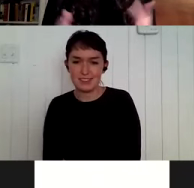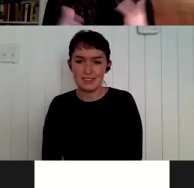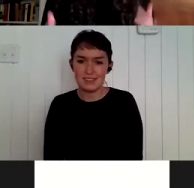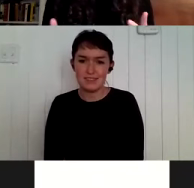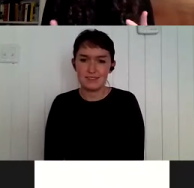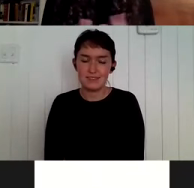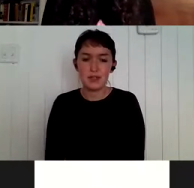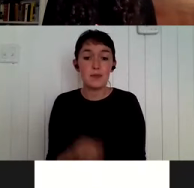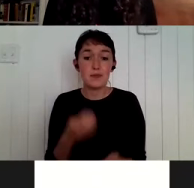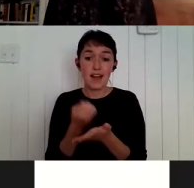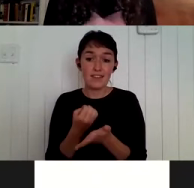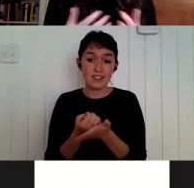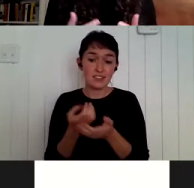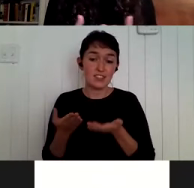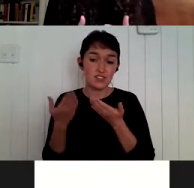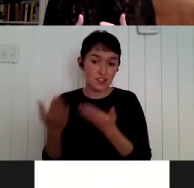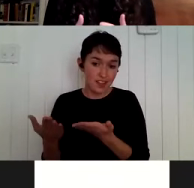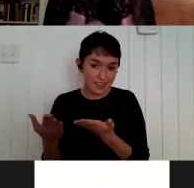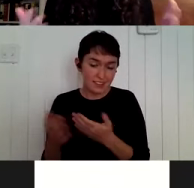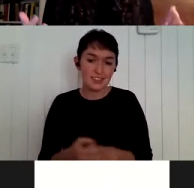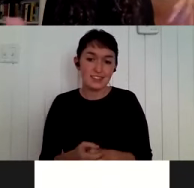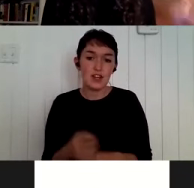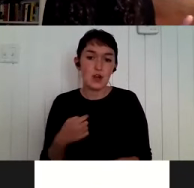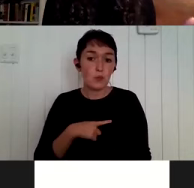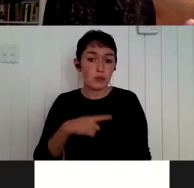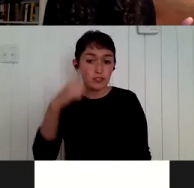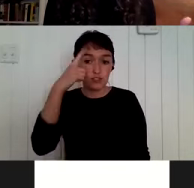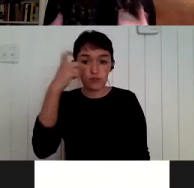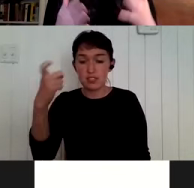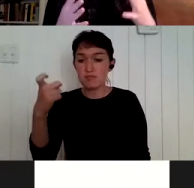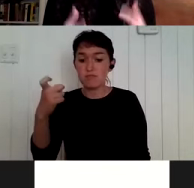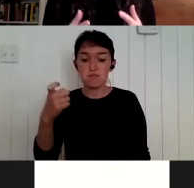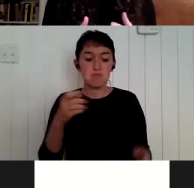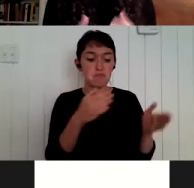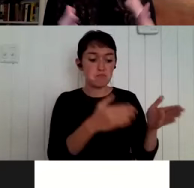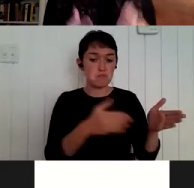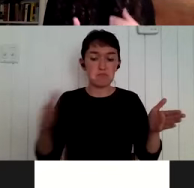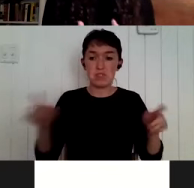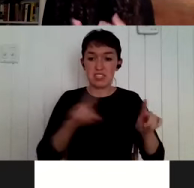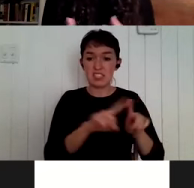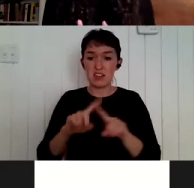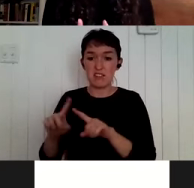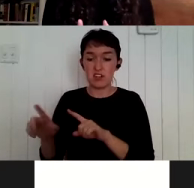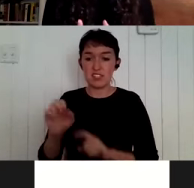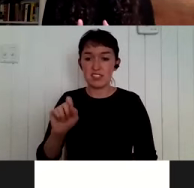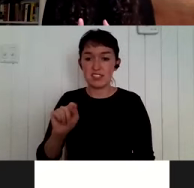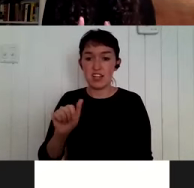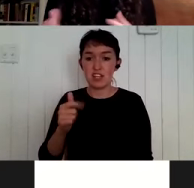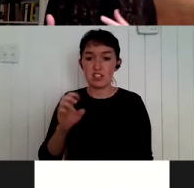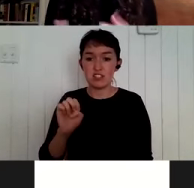evidence actually suggests that we dream in multiple stages of sleep, that it's not actually only during REM